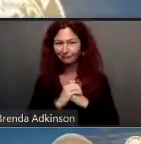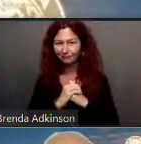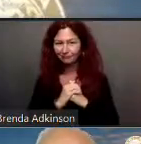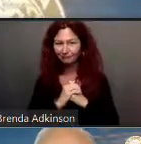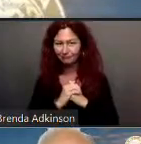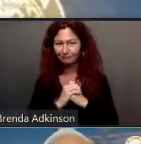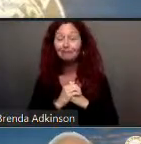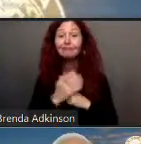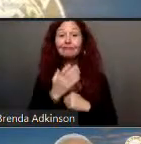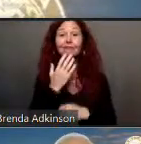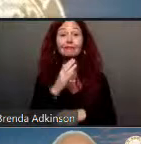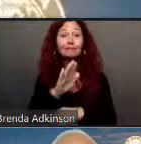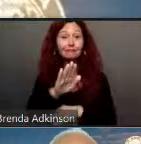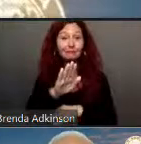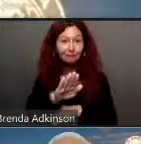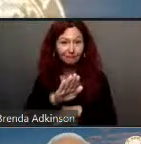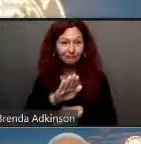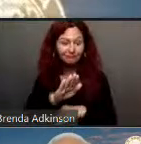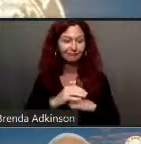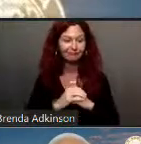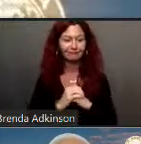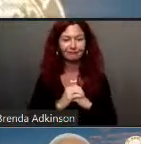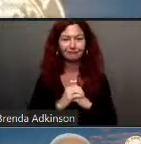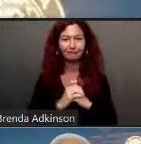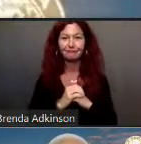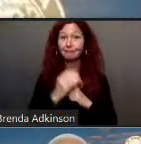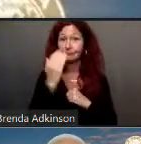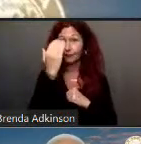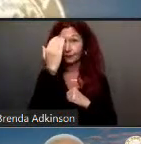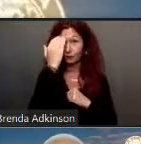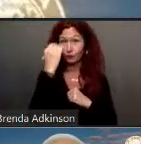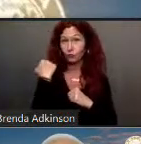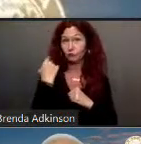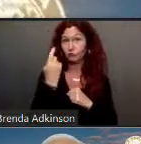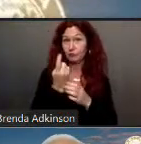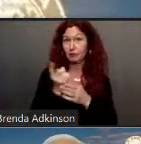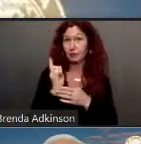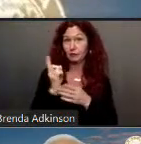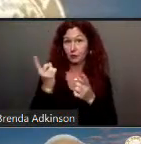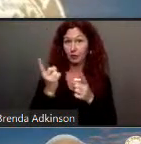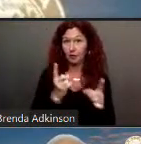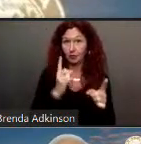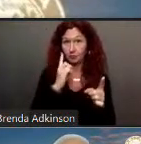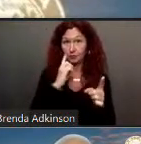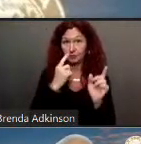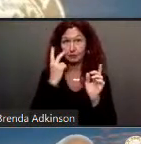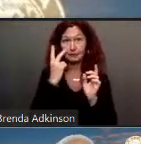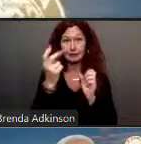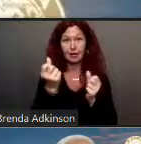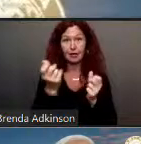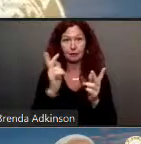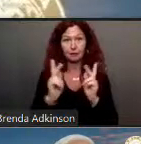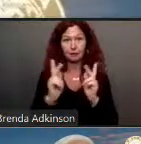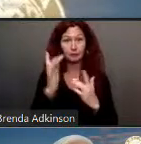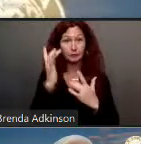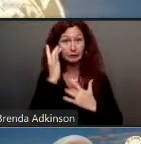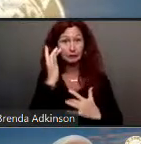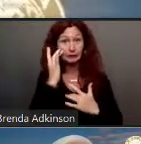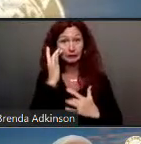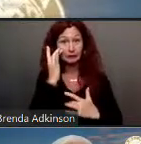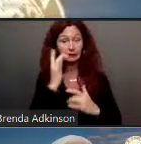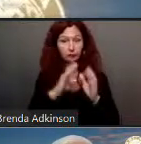Good afternoon. And as you know, since last week, we have been experiencing an increase in positive COVID-19 tests and an uptick